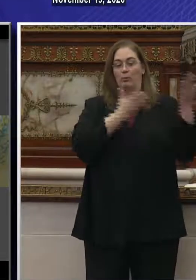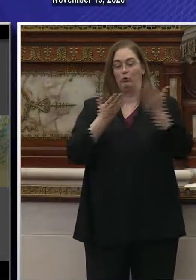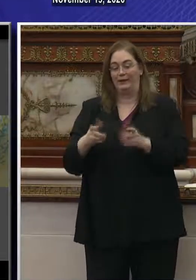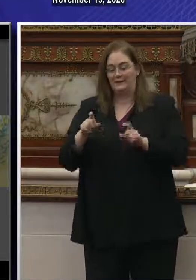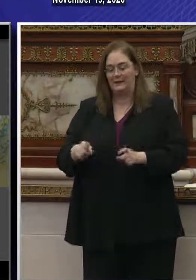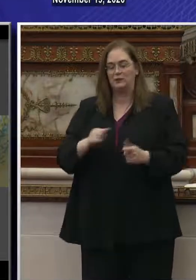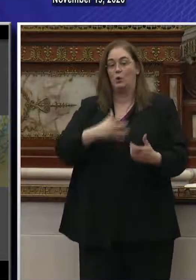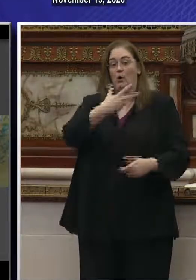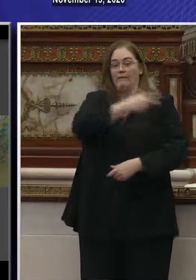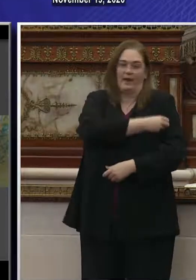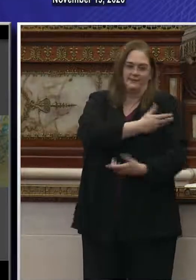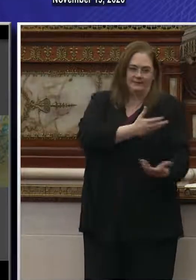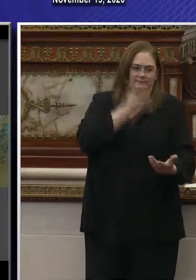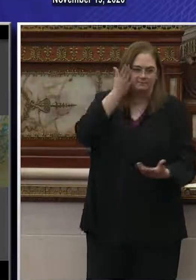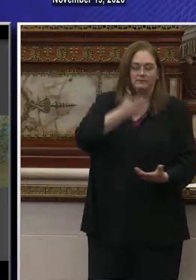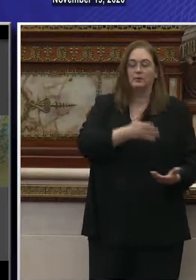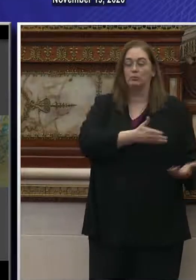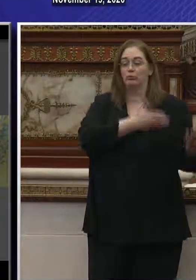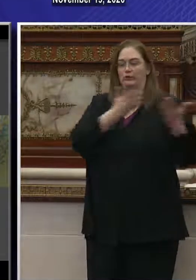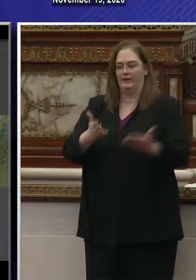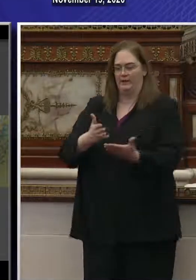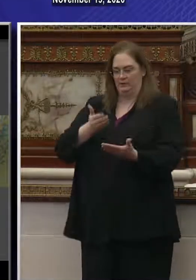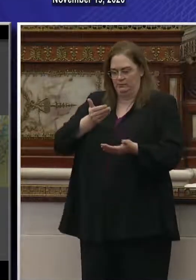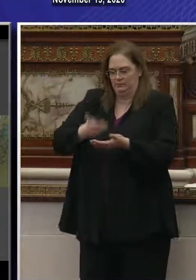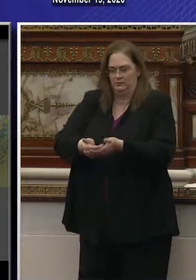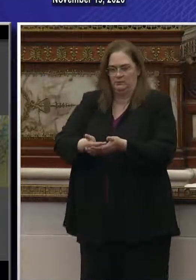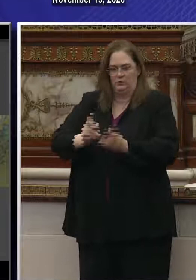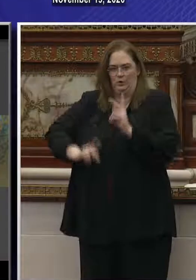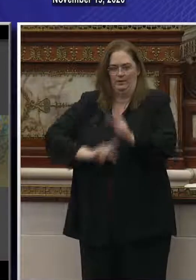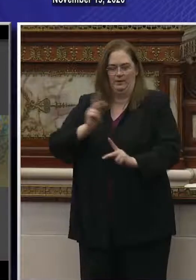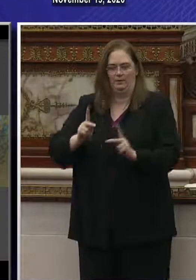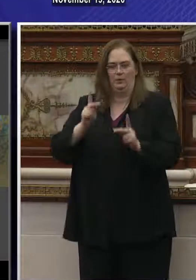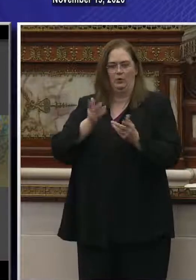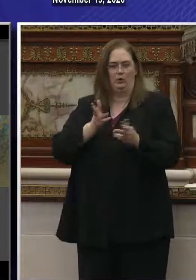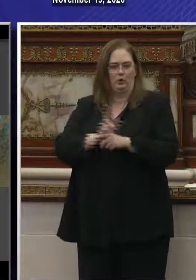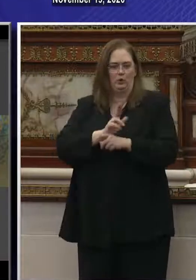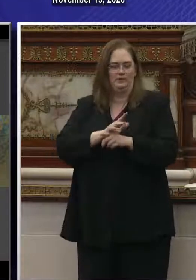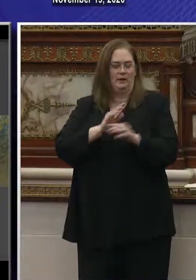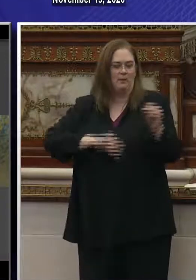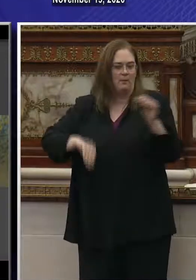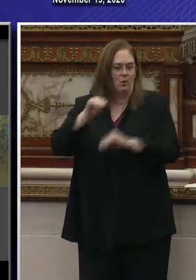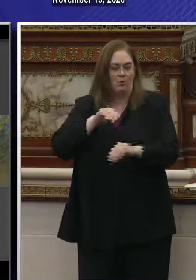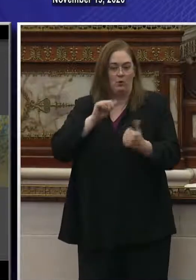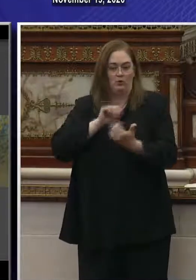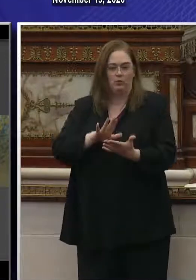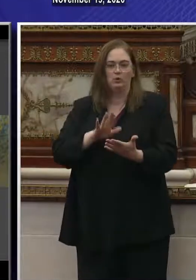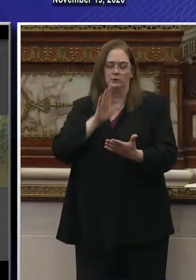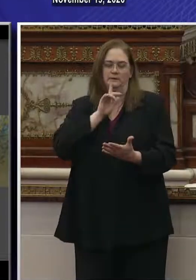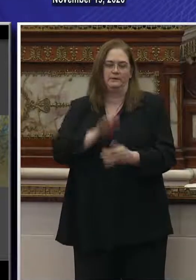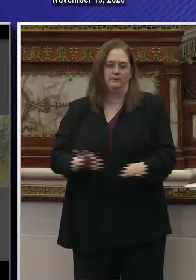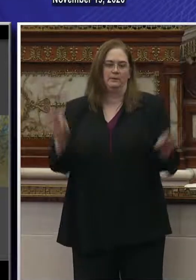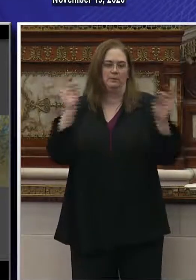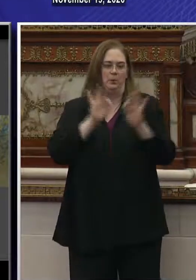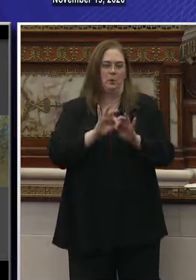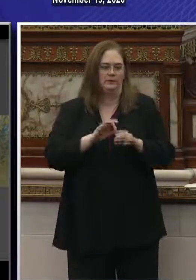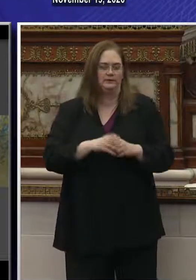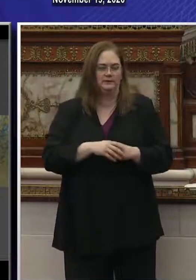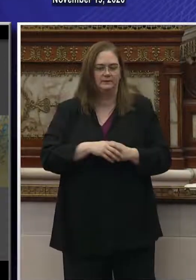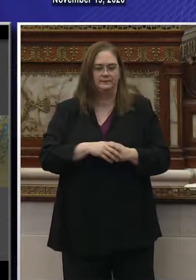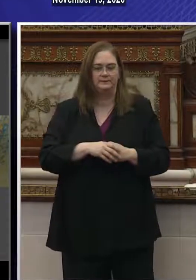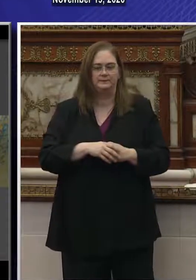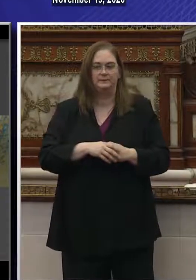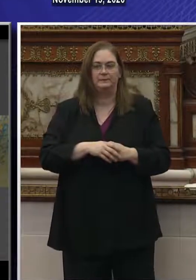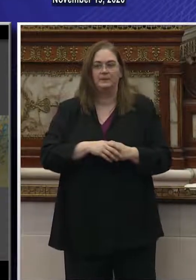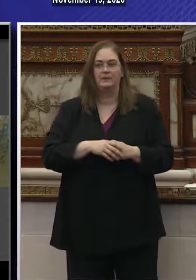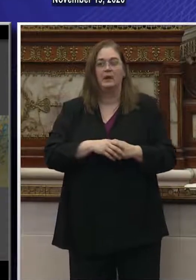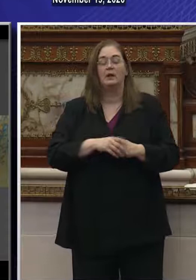or vaccination for that matter, to the people through mobile approaches is going to be very important. So that's one